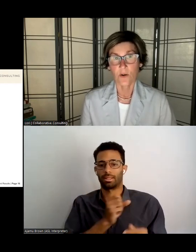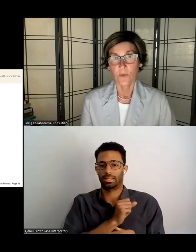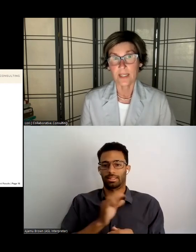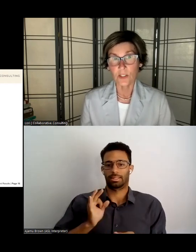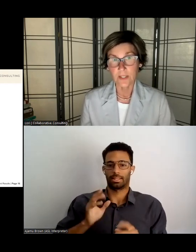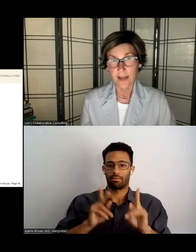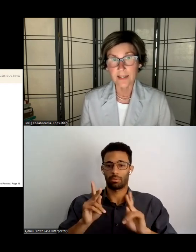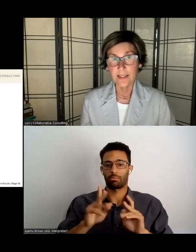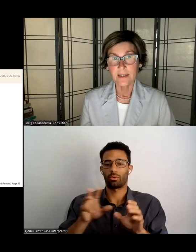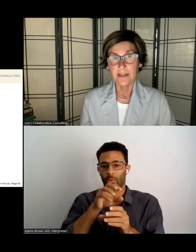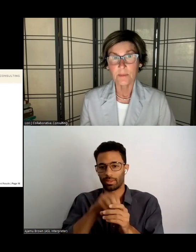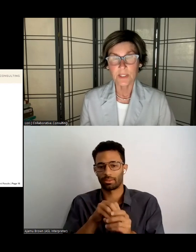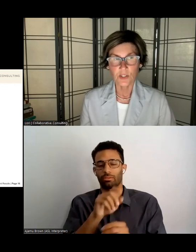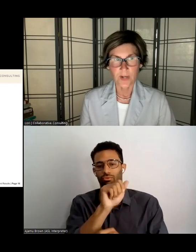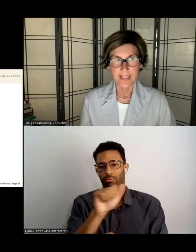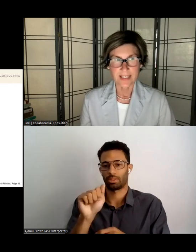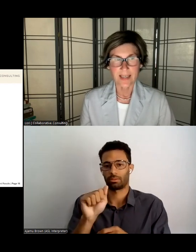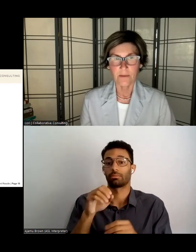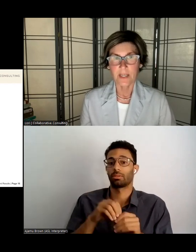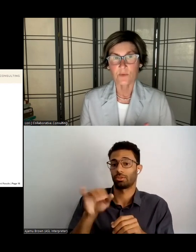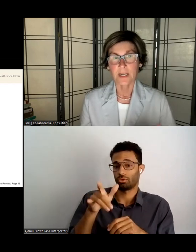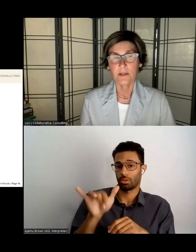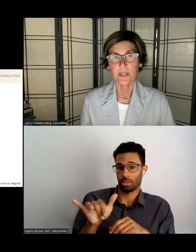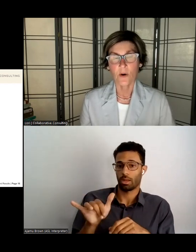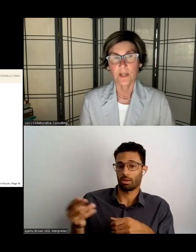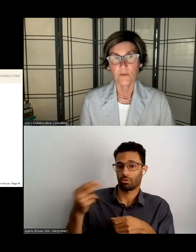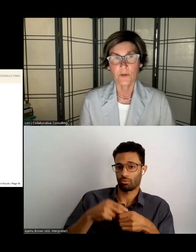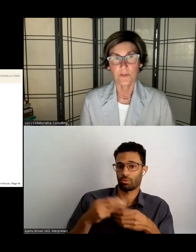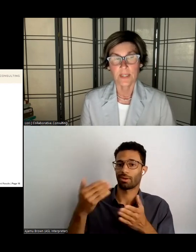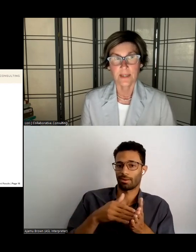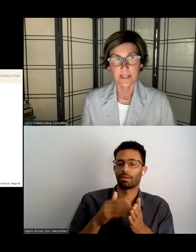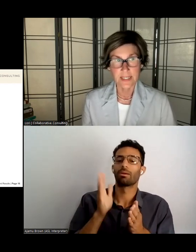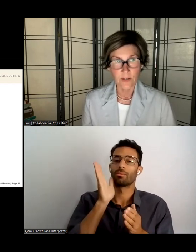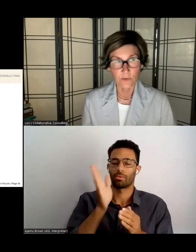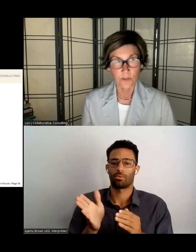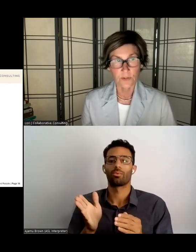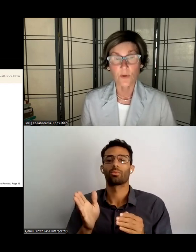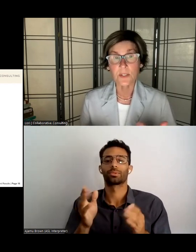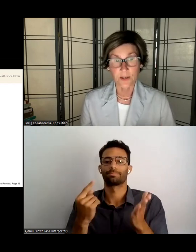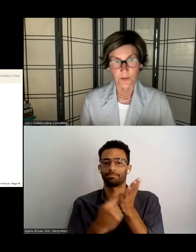AAA. So in July, please join us again, because we're going to be going over the